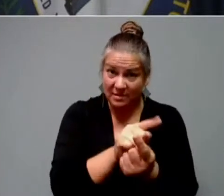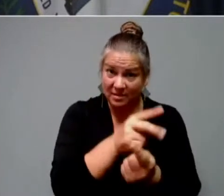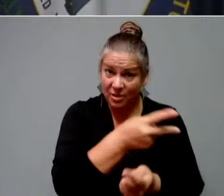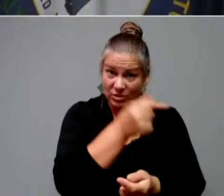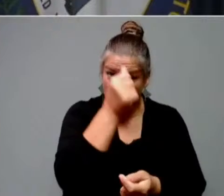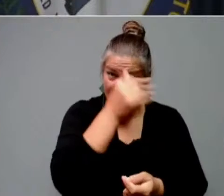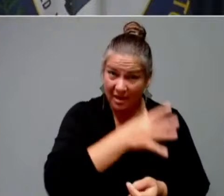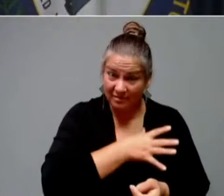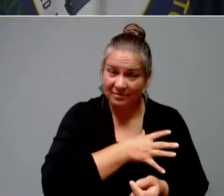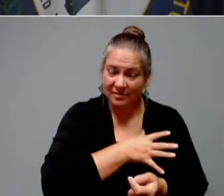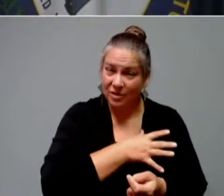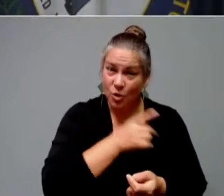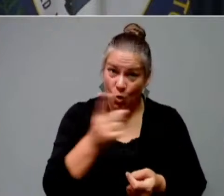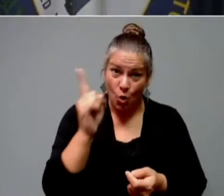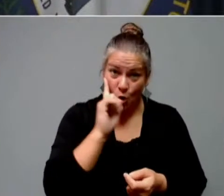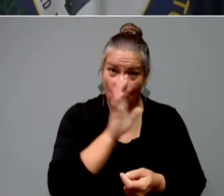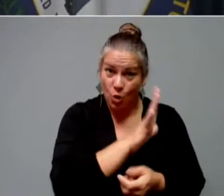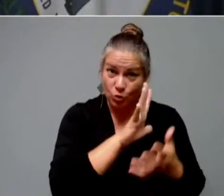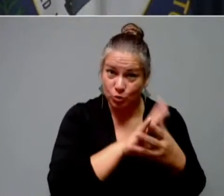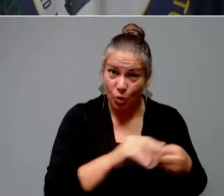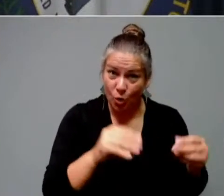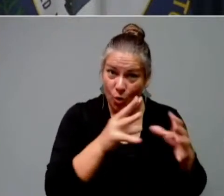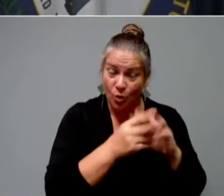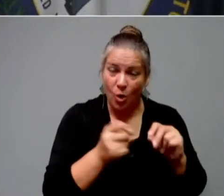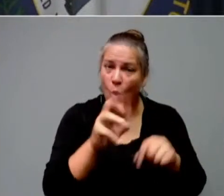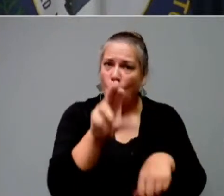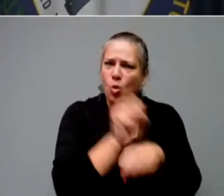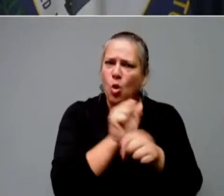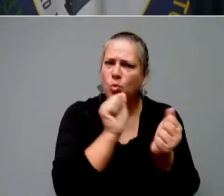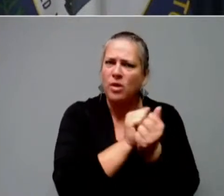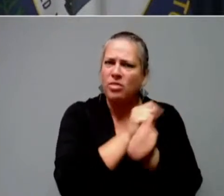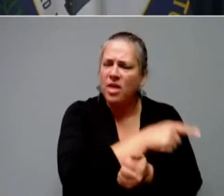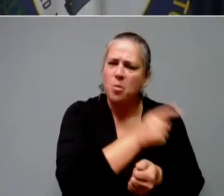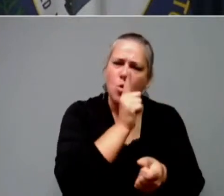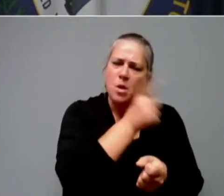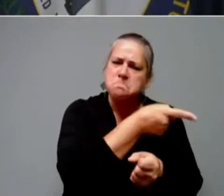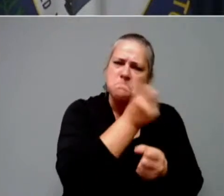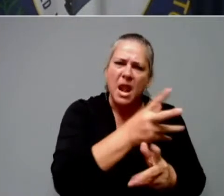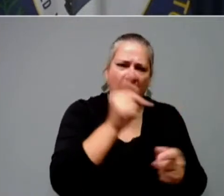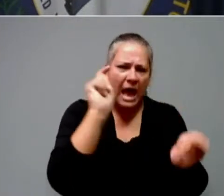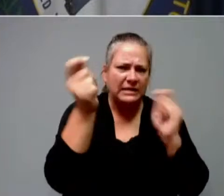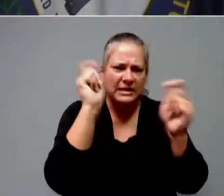tell or work beside them in the many roles that they played, you were lucky.